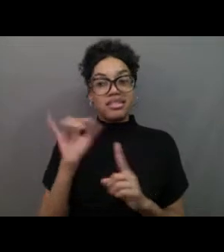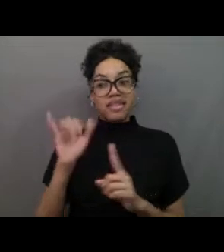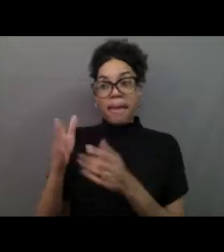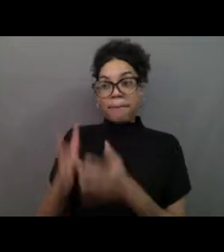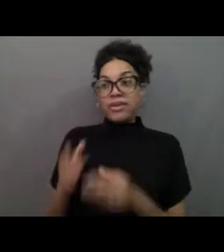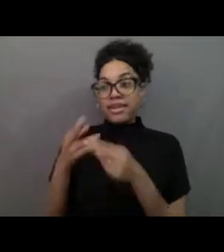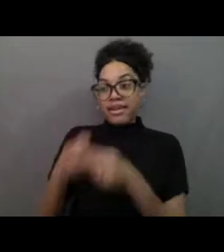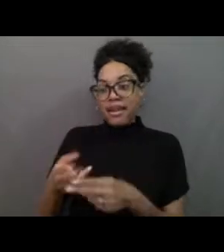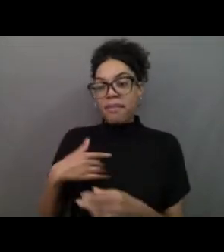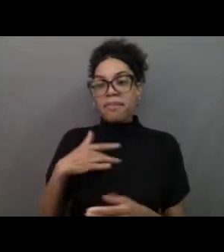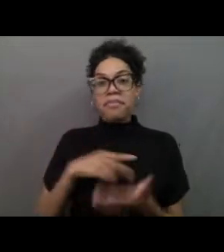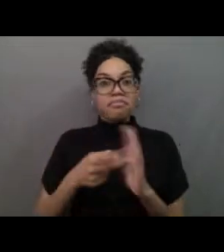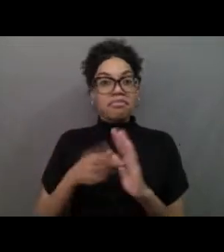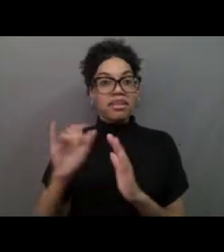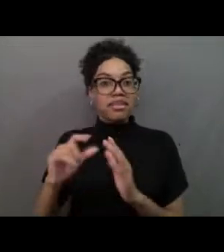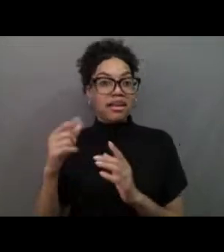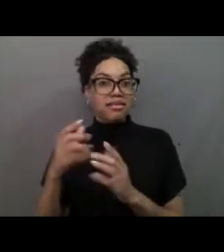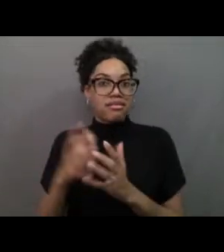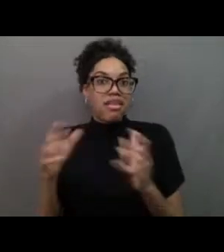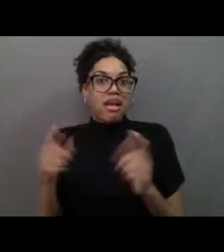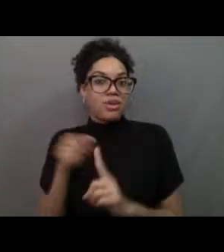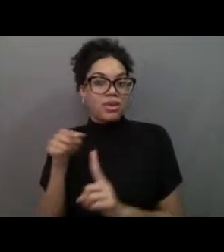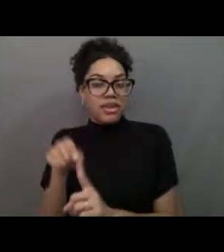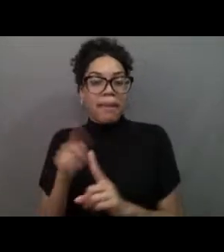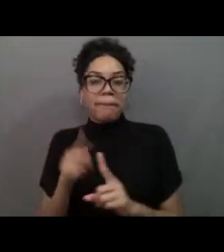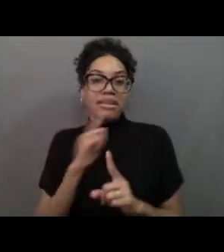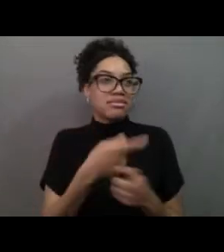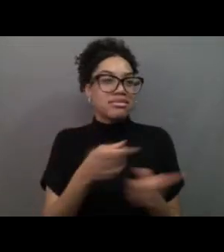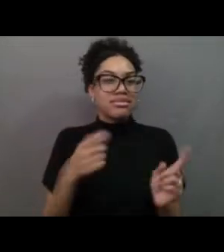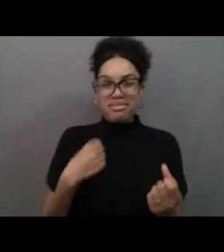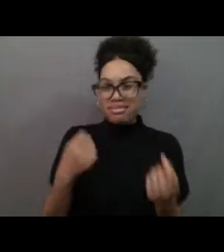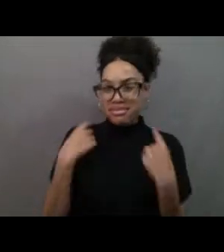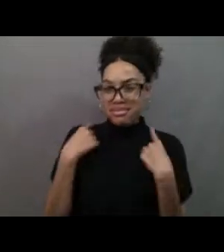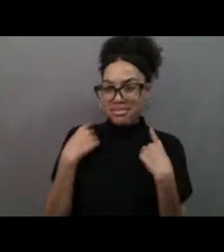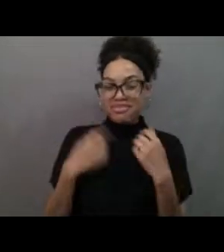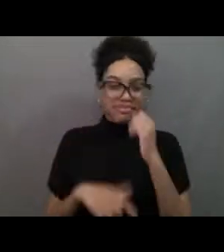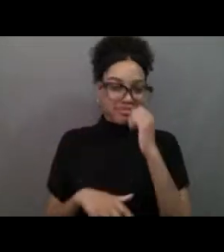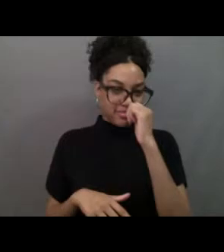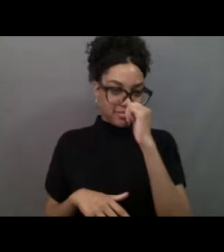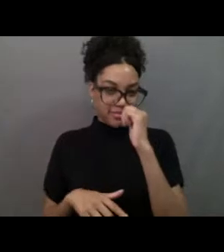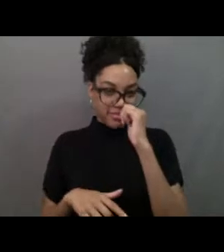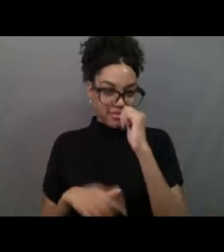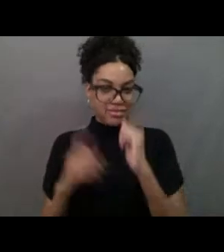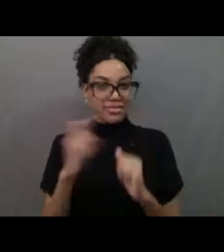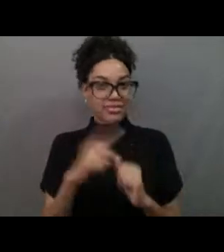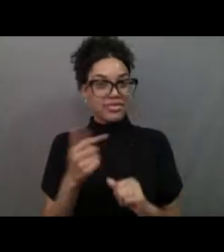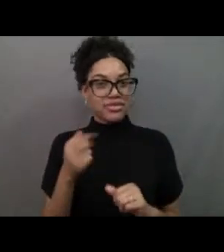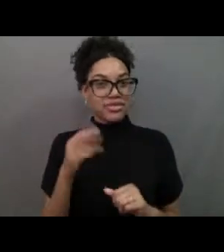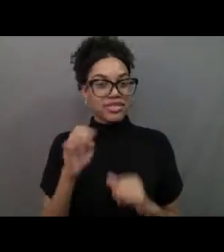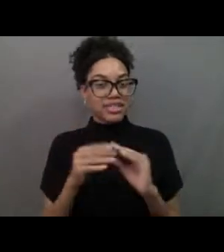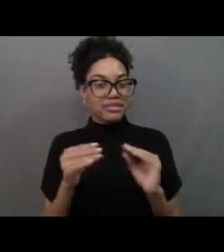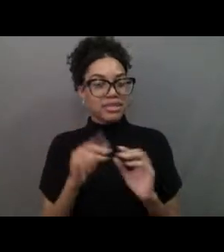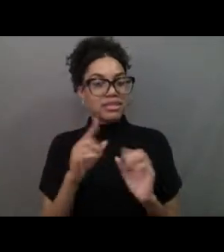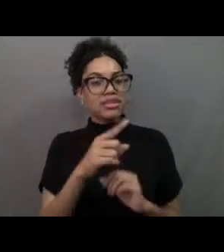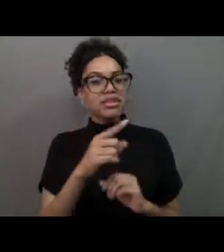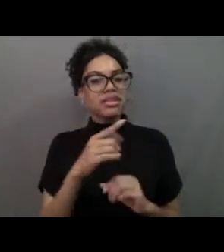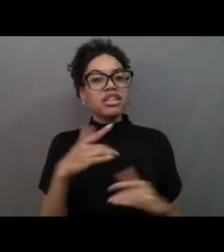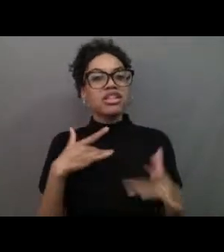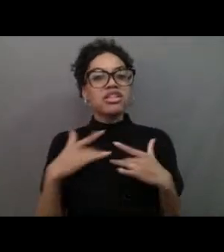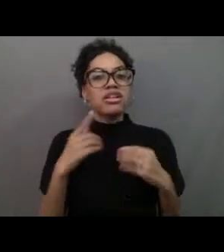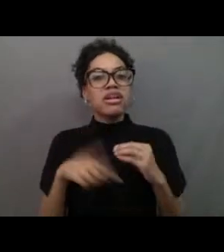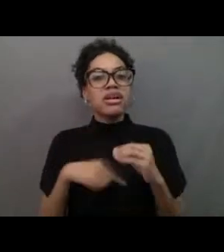not necessarily to everybody. And Olive is wondering, a lot of people are concerned about the octopus in your